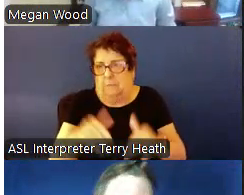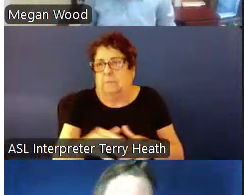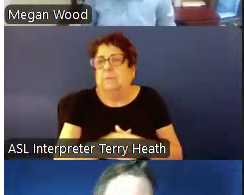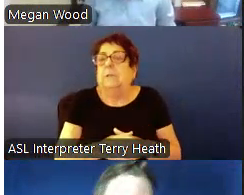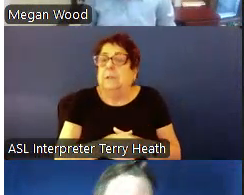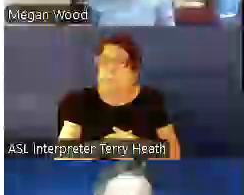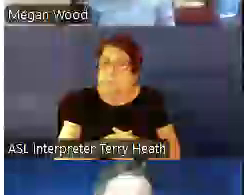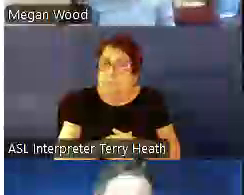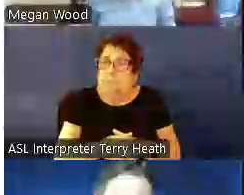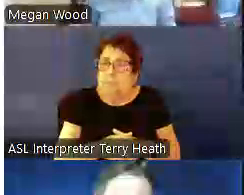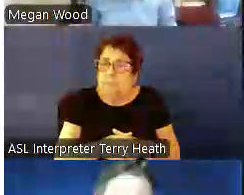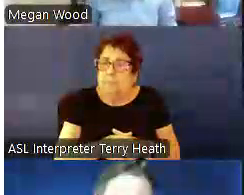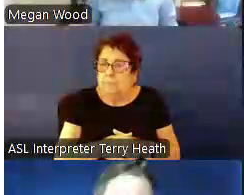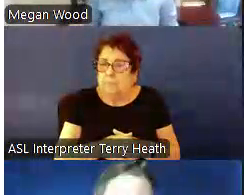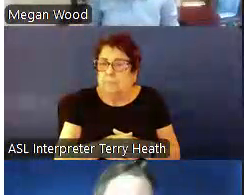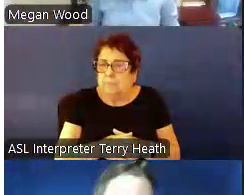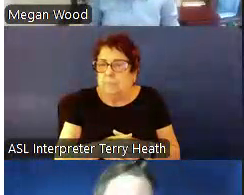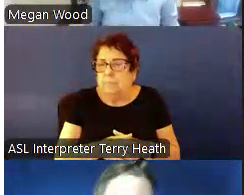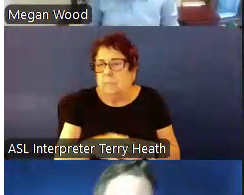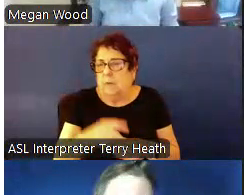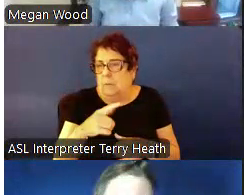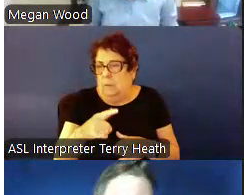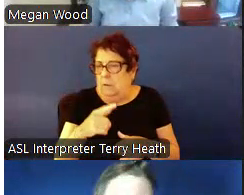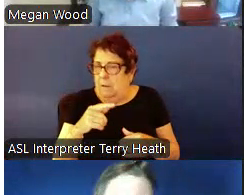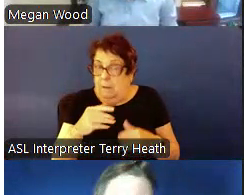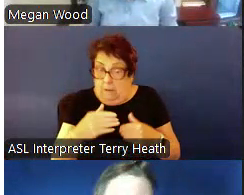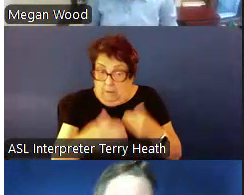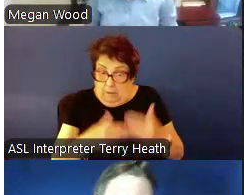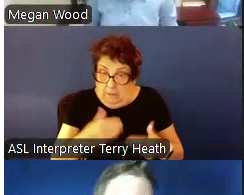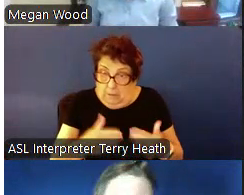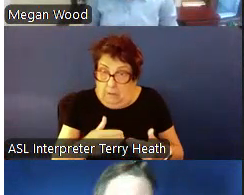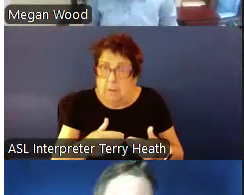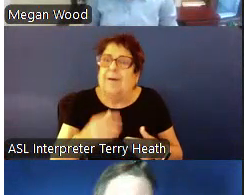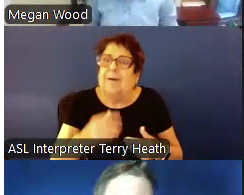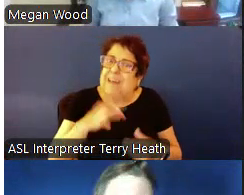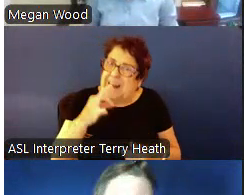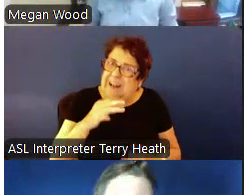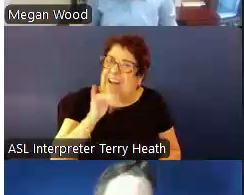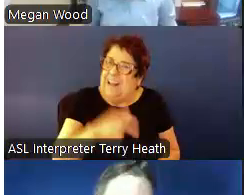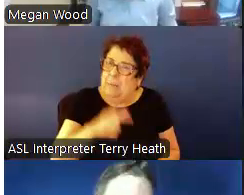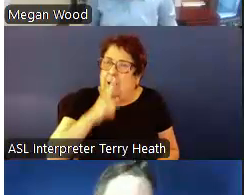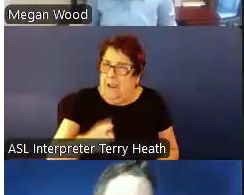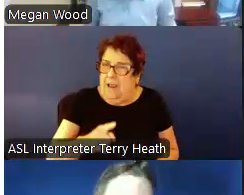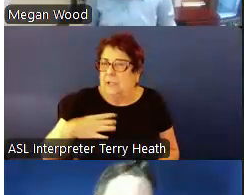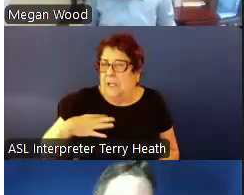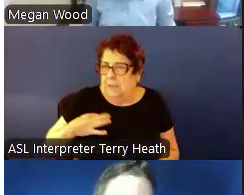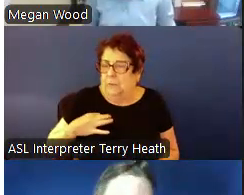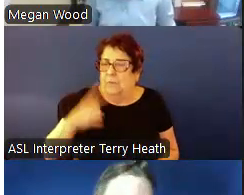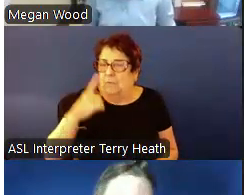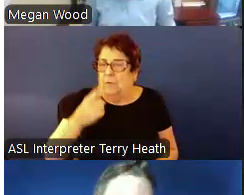actually was eligible for a few other programs that were going to help him as well. So along with his SSI